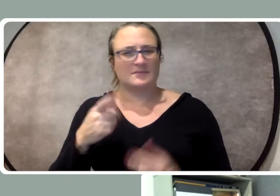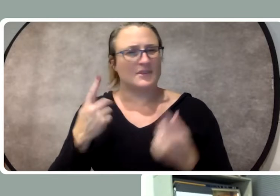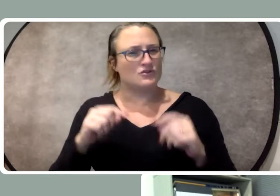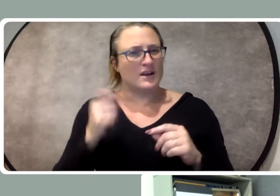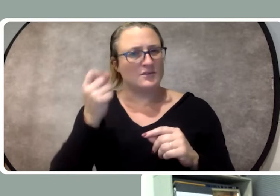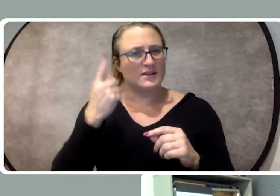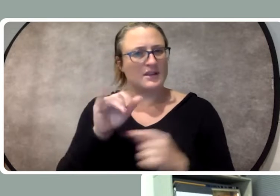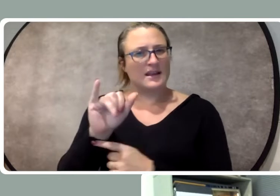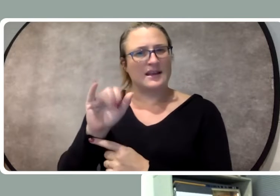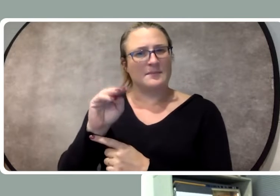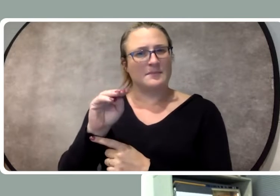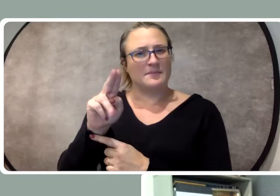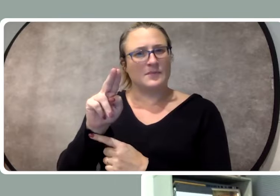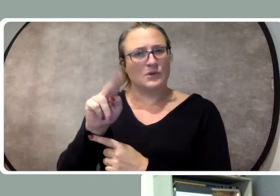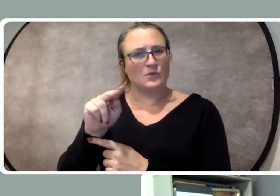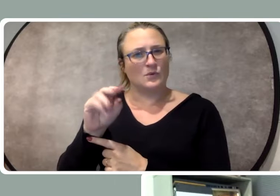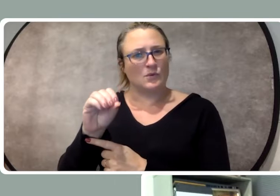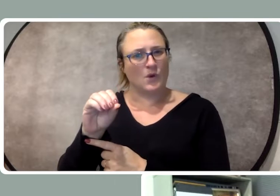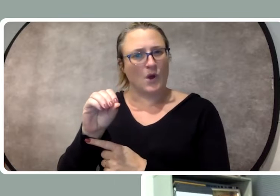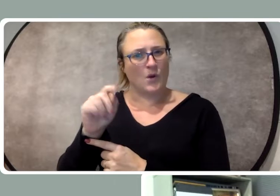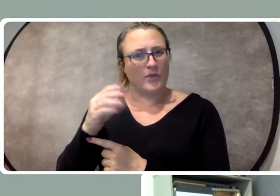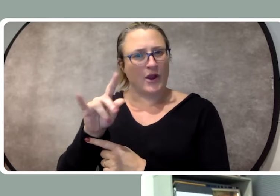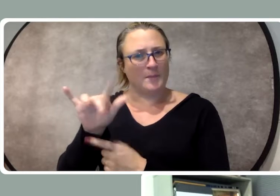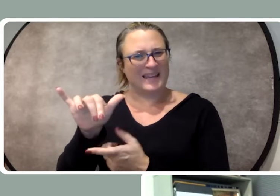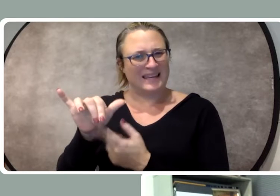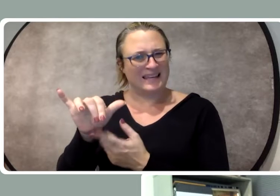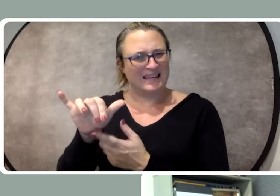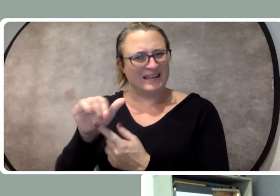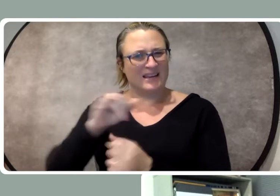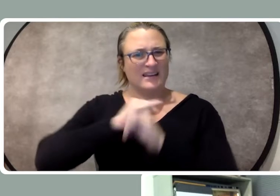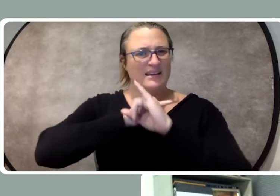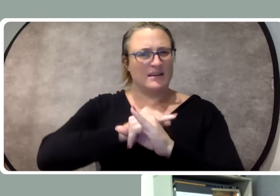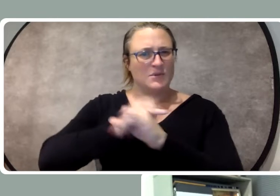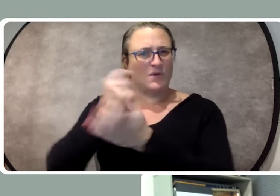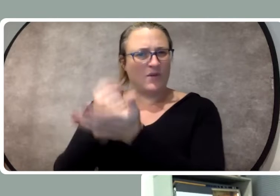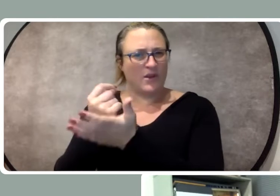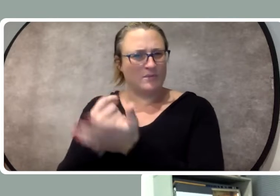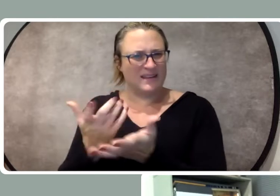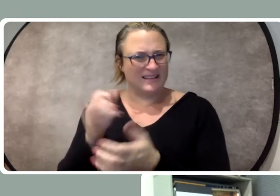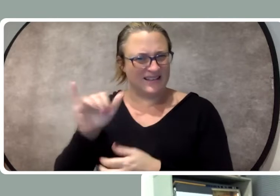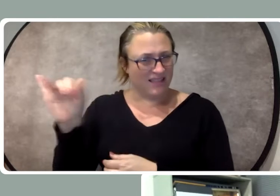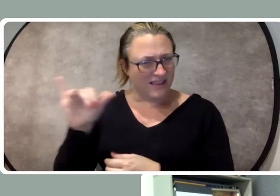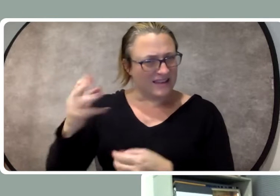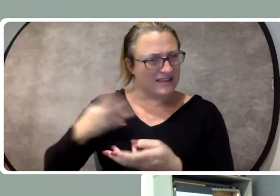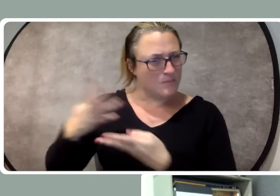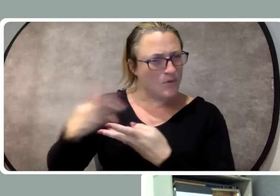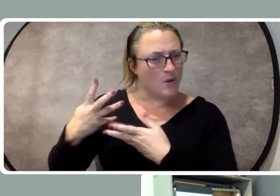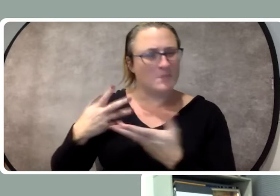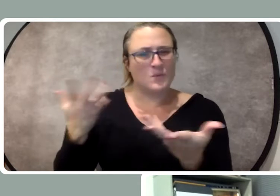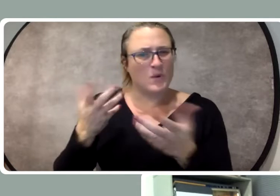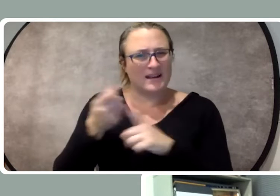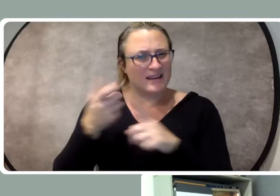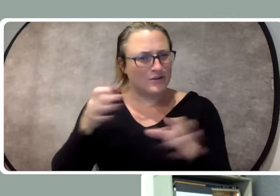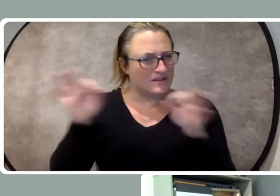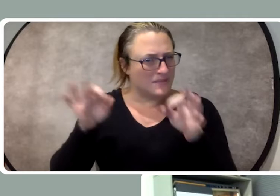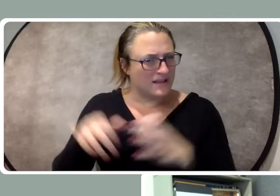what immunotherapy is and is asking whether it's a form of chemotherapy. And I'm wondering if you can address